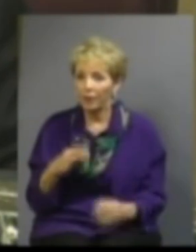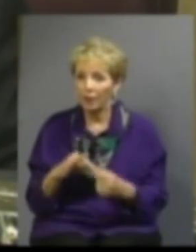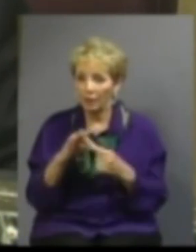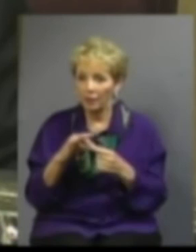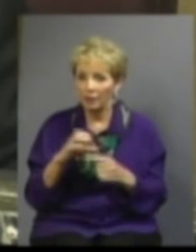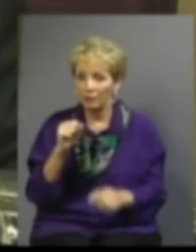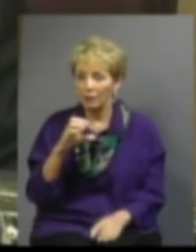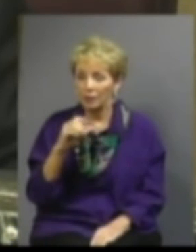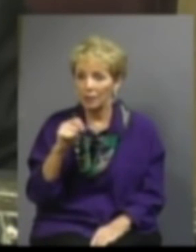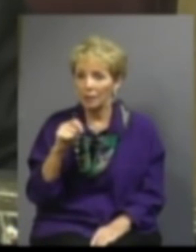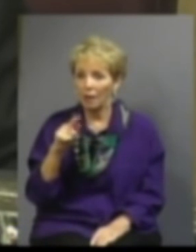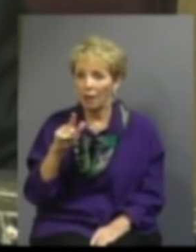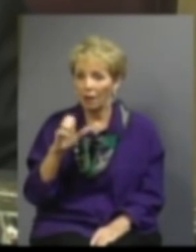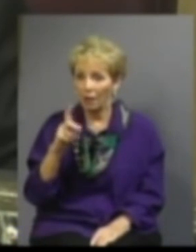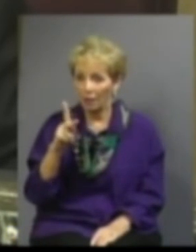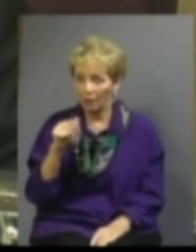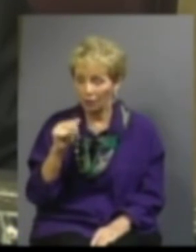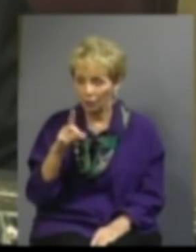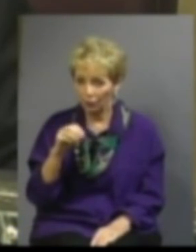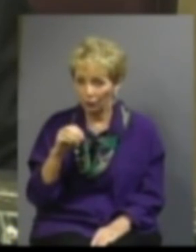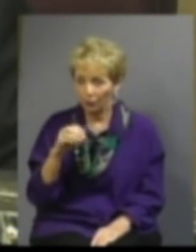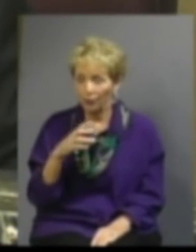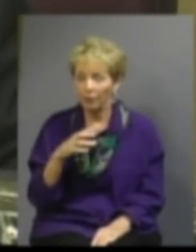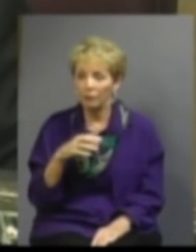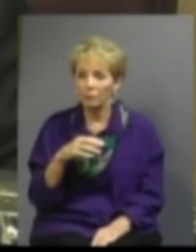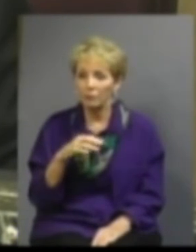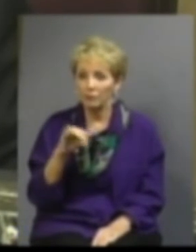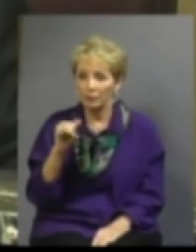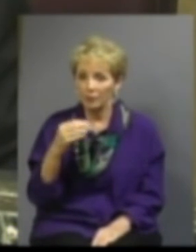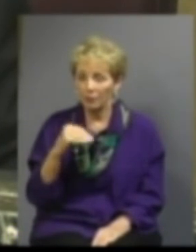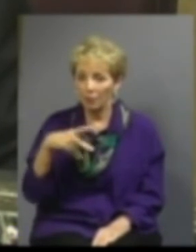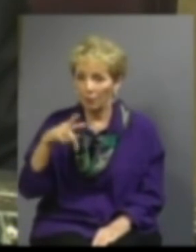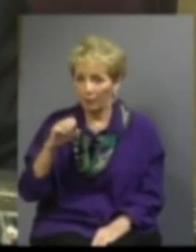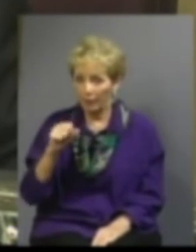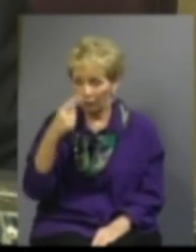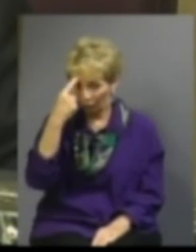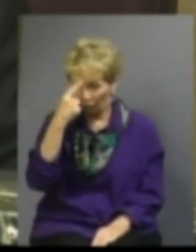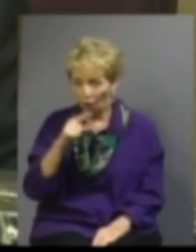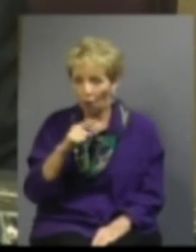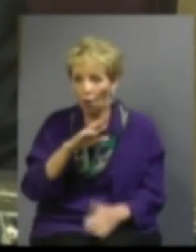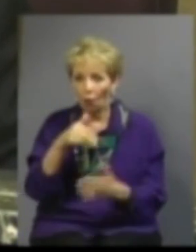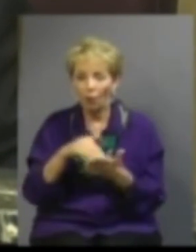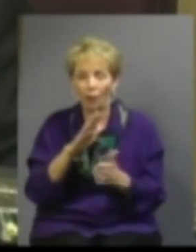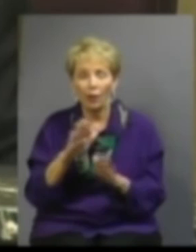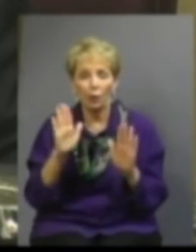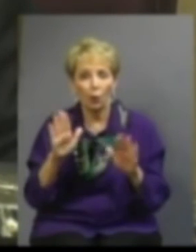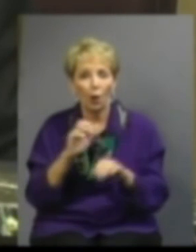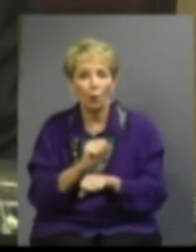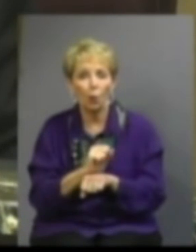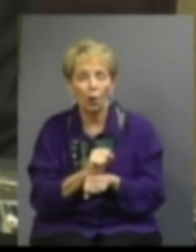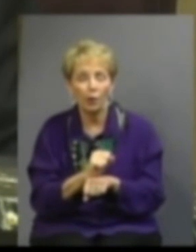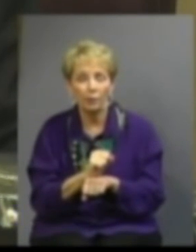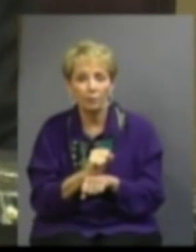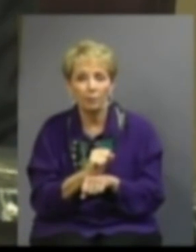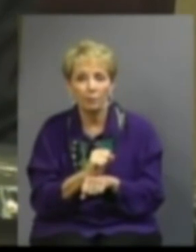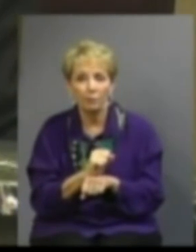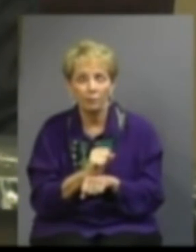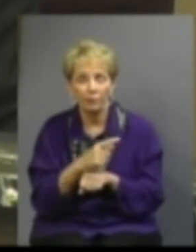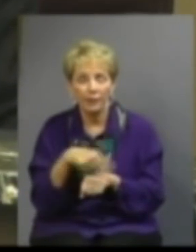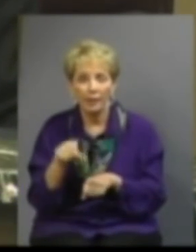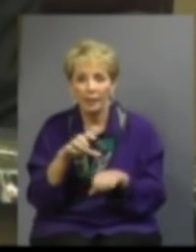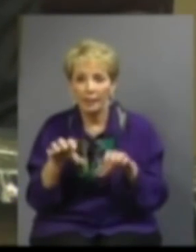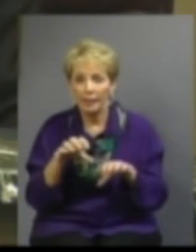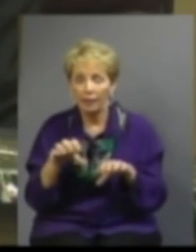Scott Luckadoo, and I thank Jim Pless for all of their great work that they